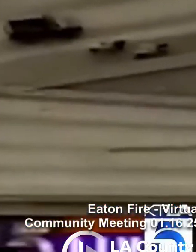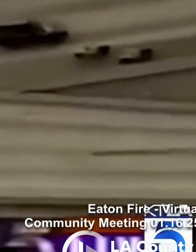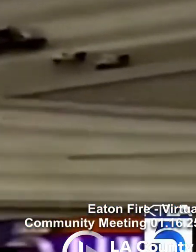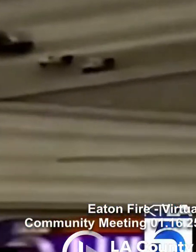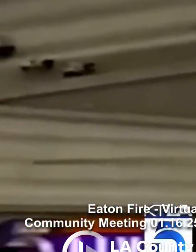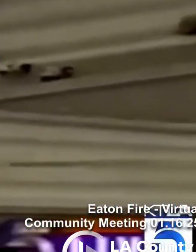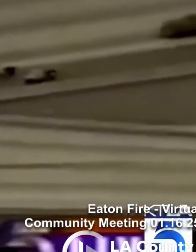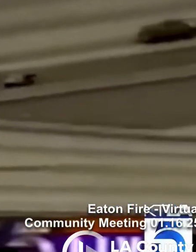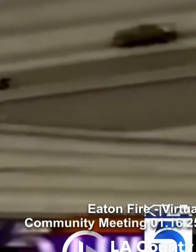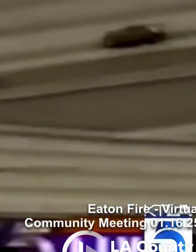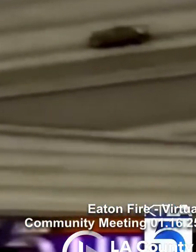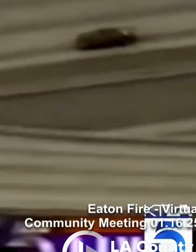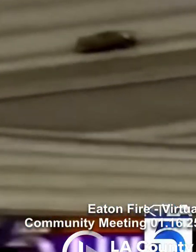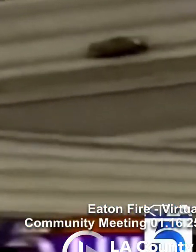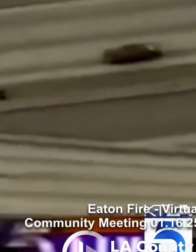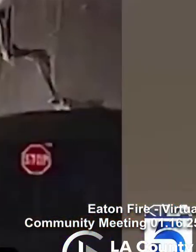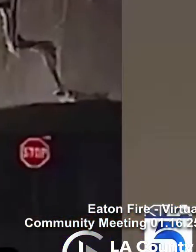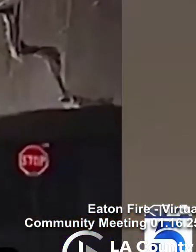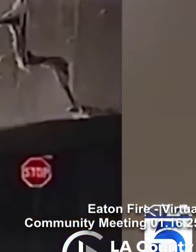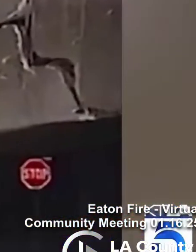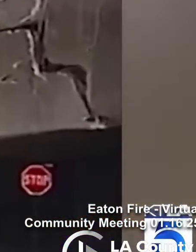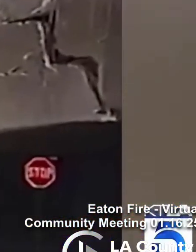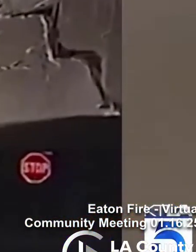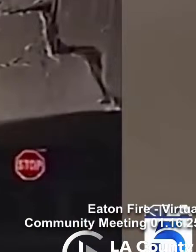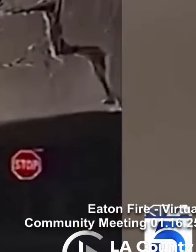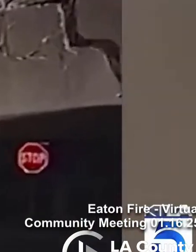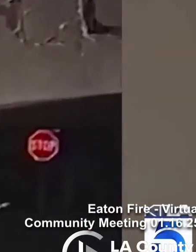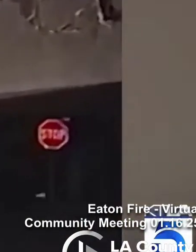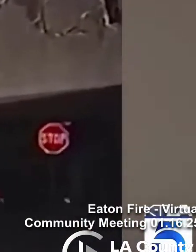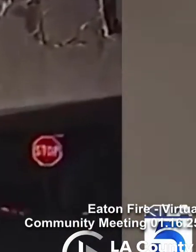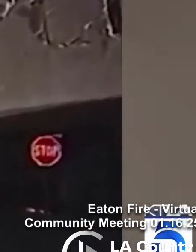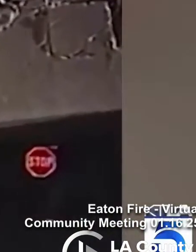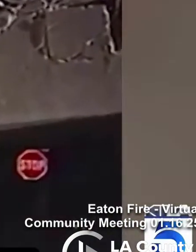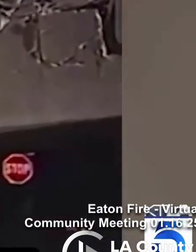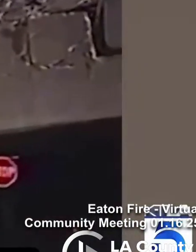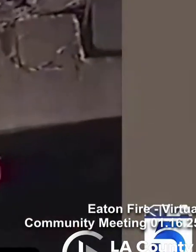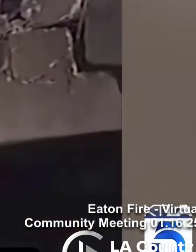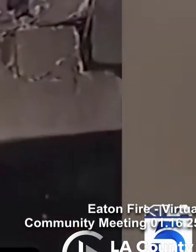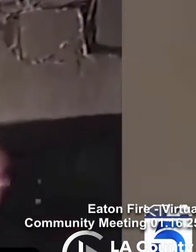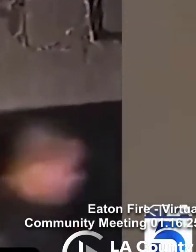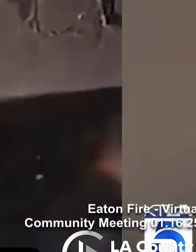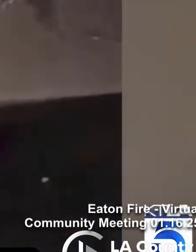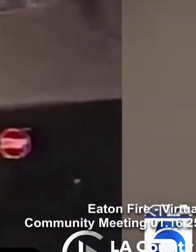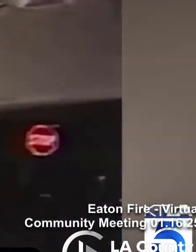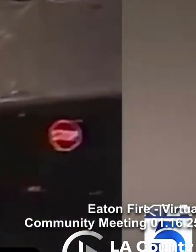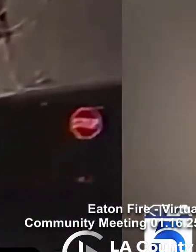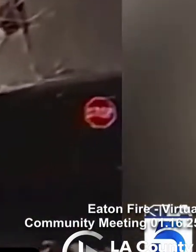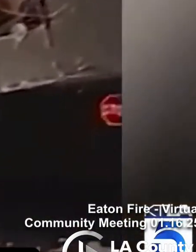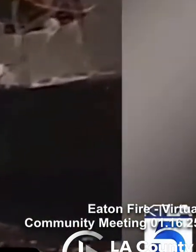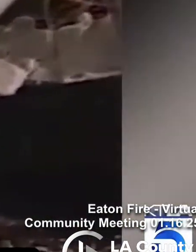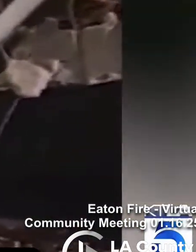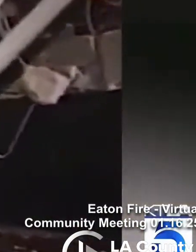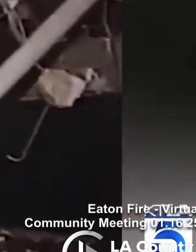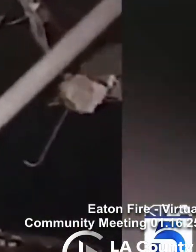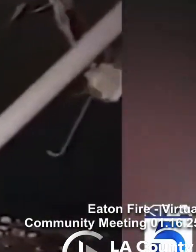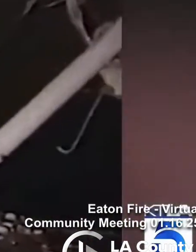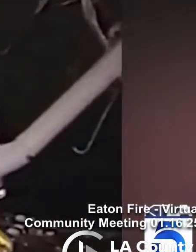When disaster strikes, whether it's fires, floods, or an earthquake, some essentials may become harder to